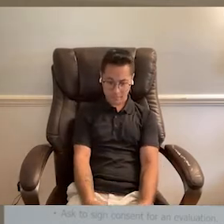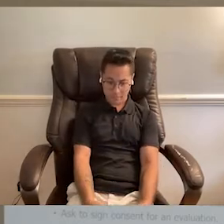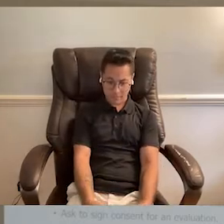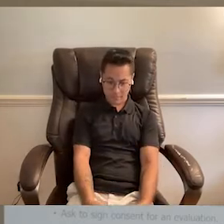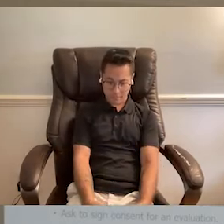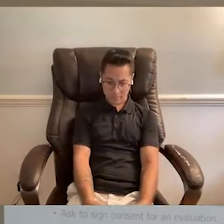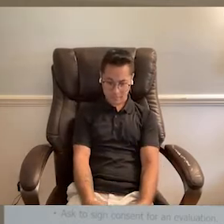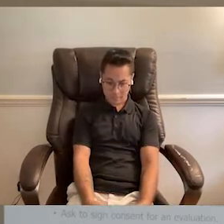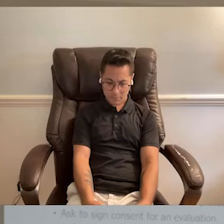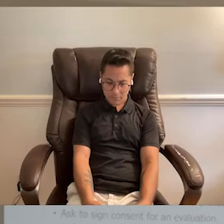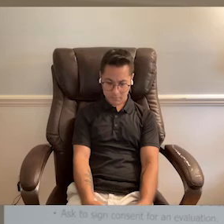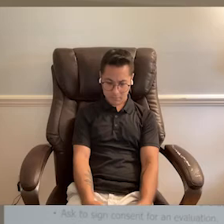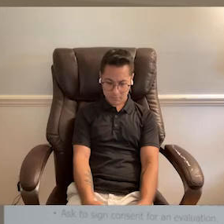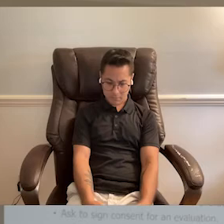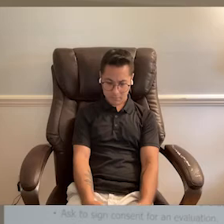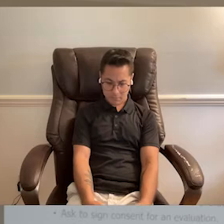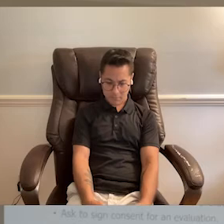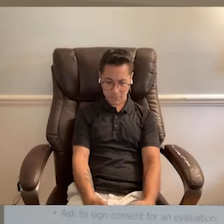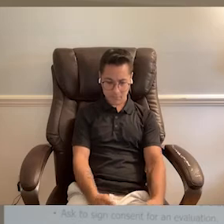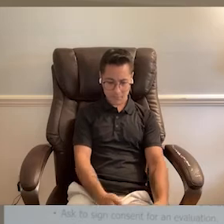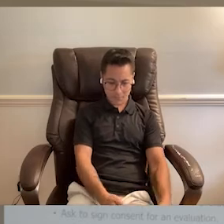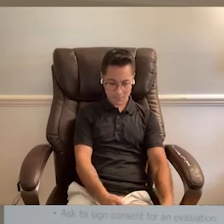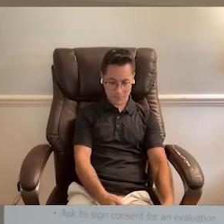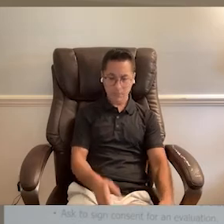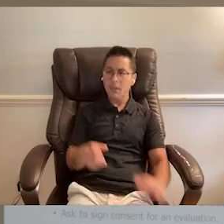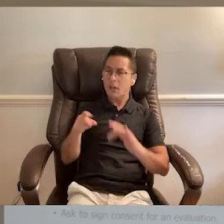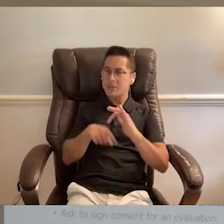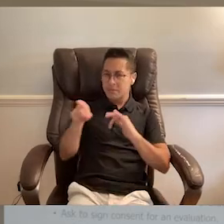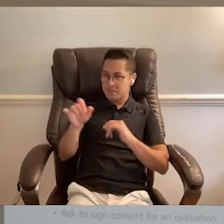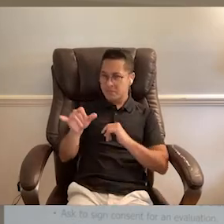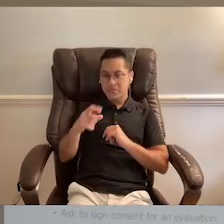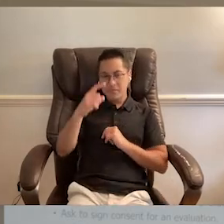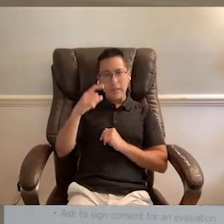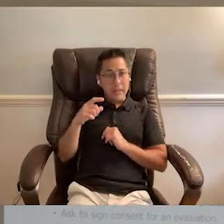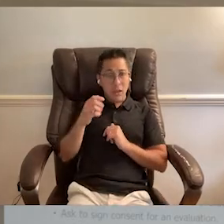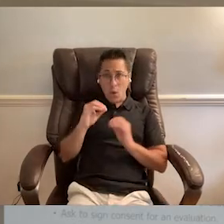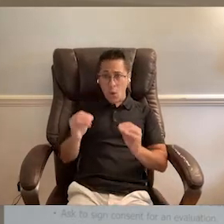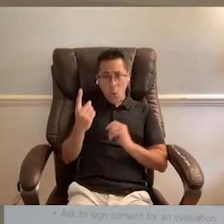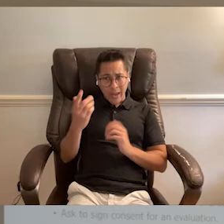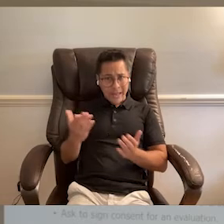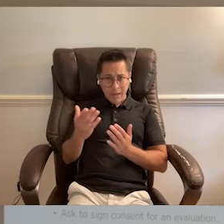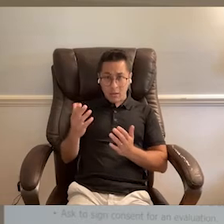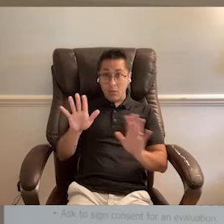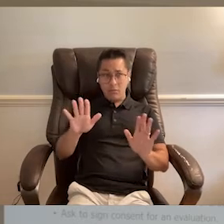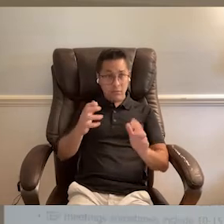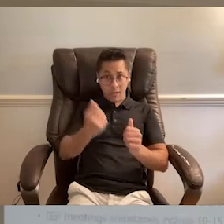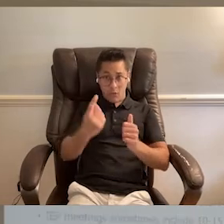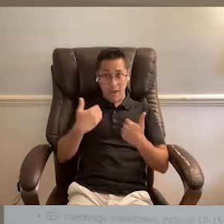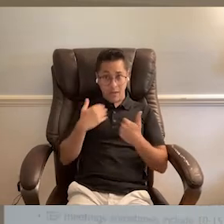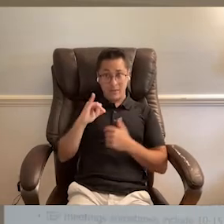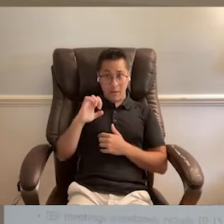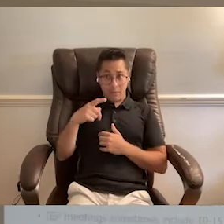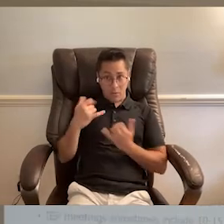I'm going to kind of skip this too, because I think everybody, is there still nobody in here that doesn't have, everybody has an IEP at this point, right? Okay, so I'm going